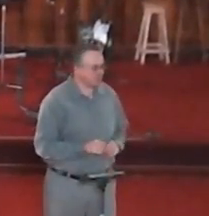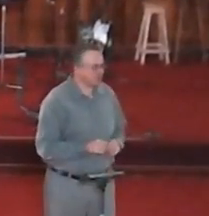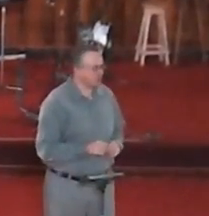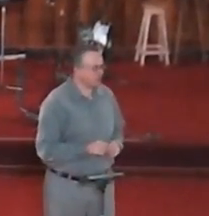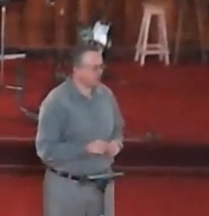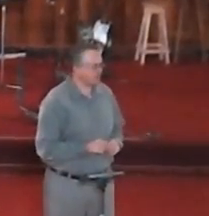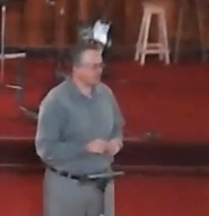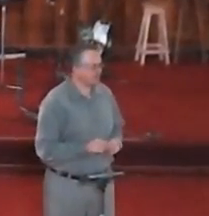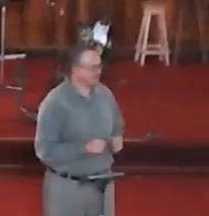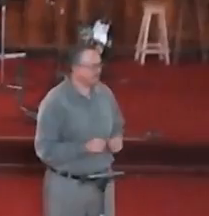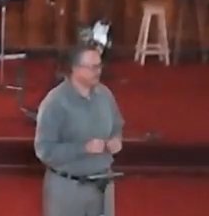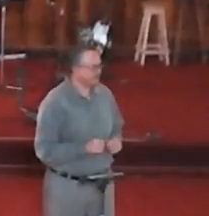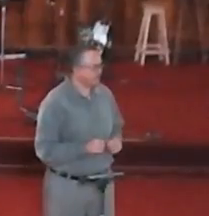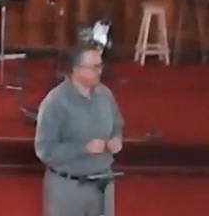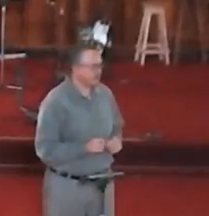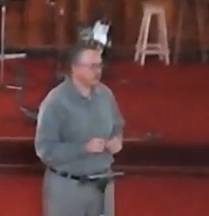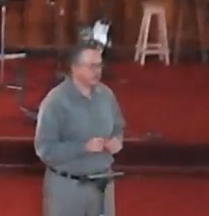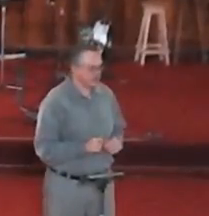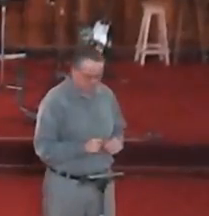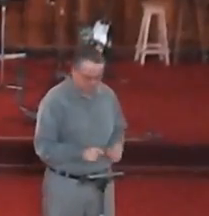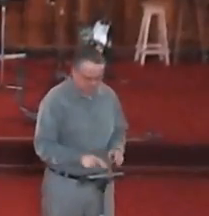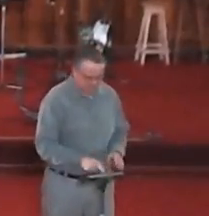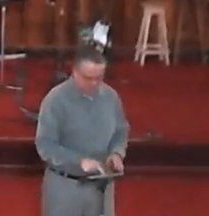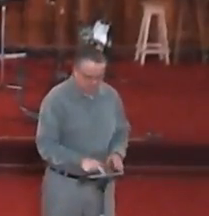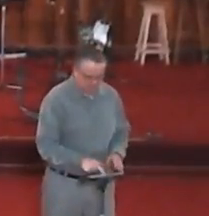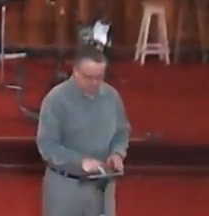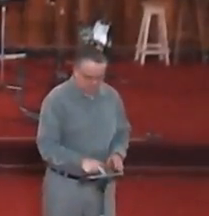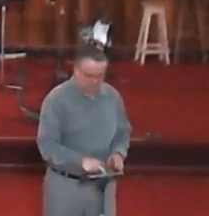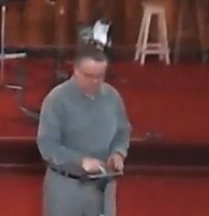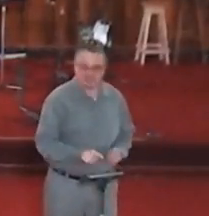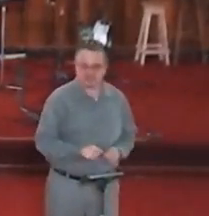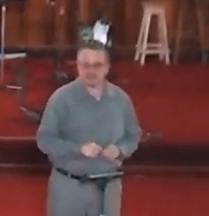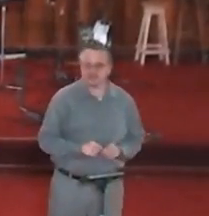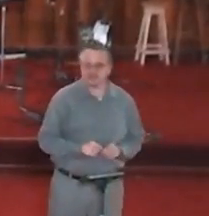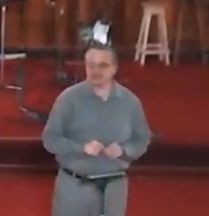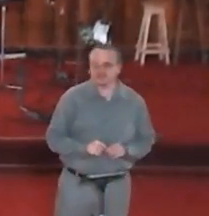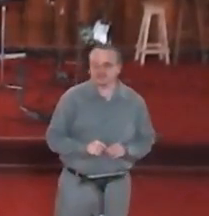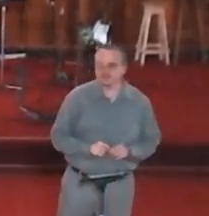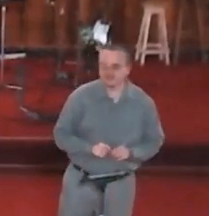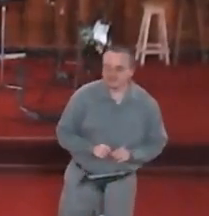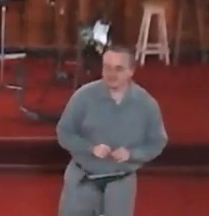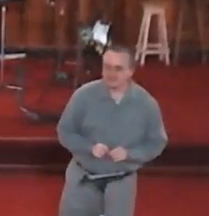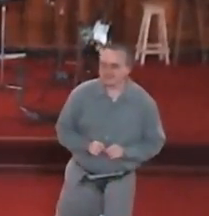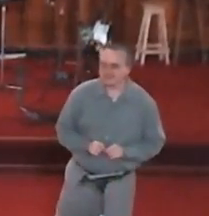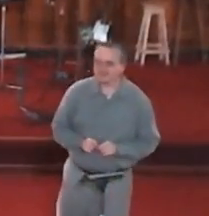hemos visto hoy. And the tongue also has the power of life, as we've seen today.